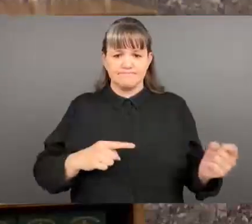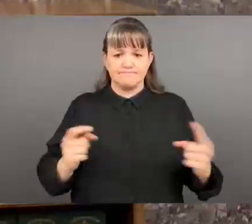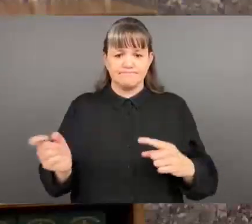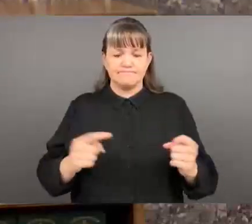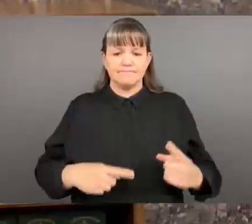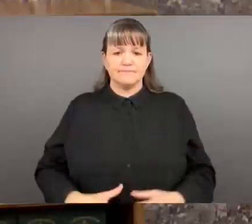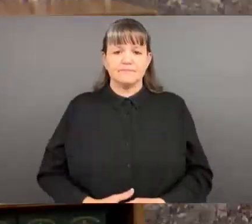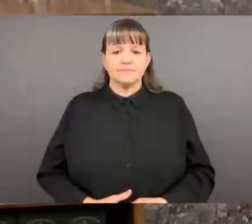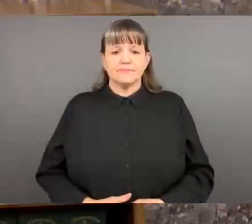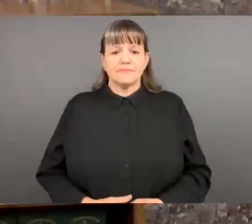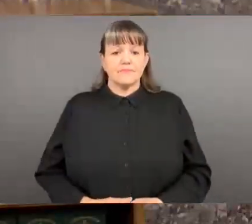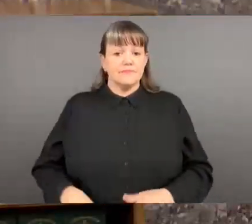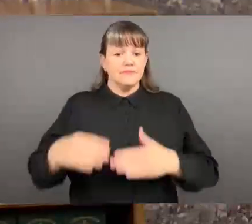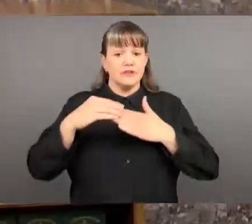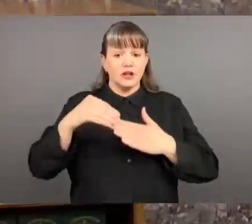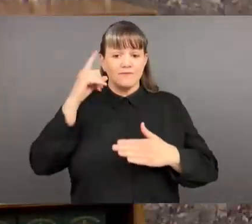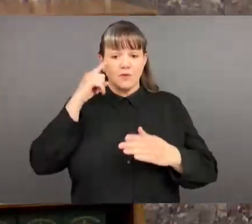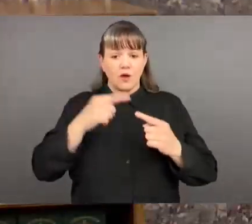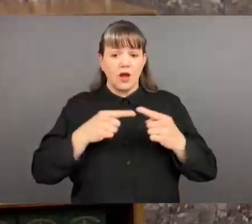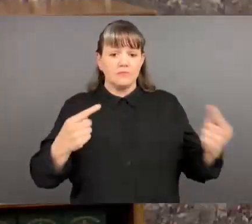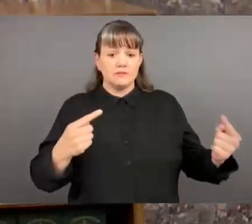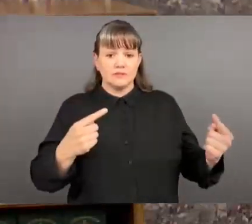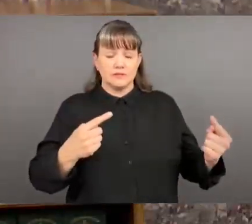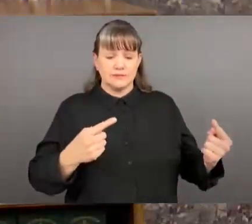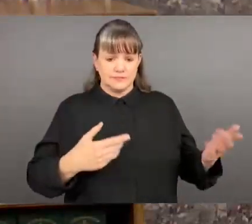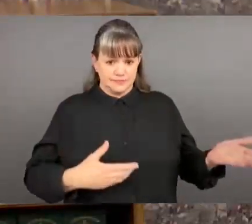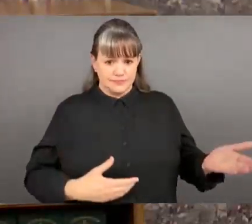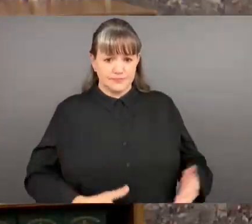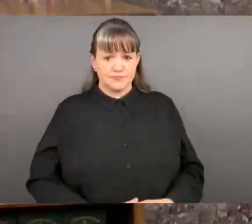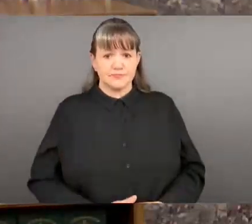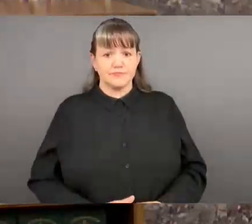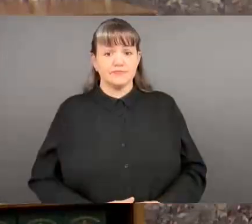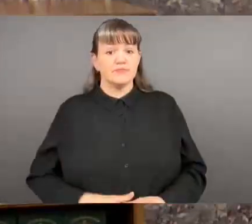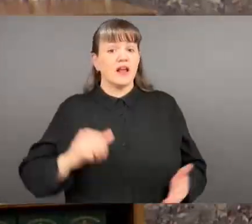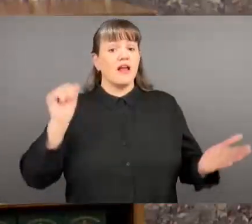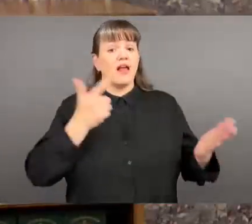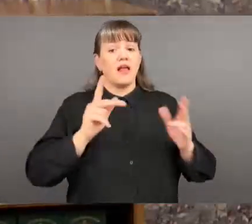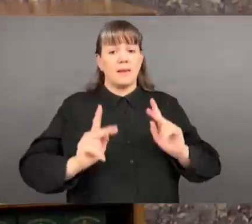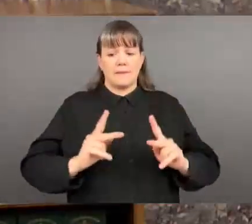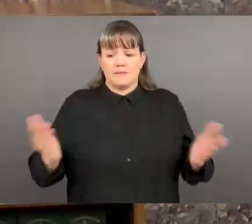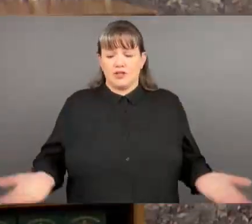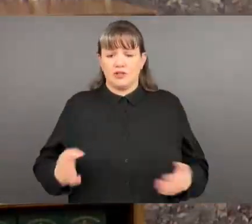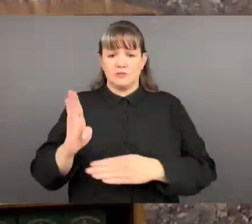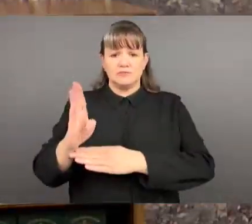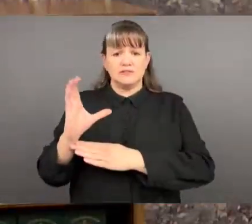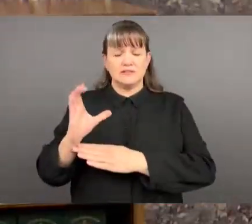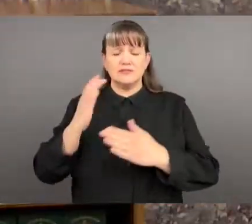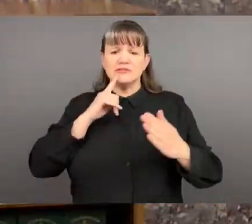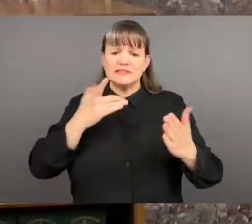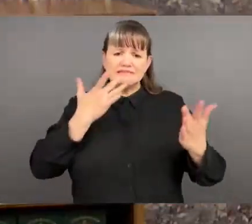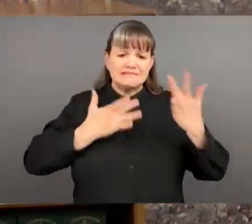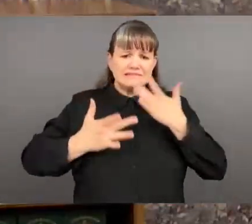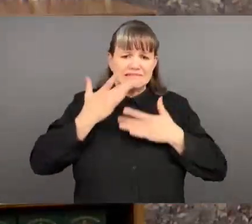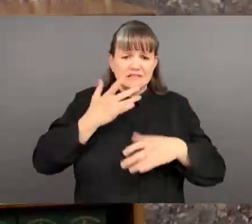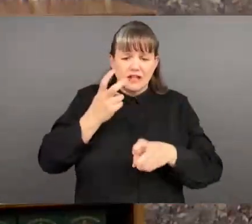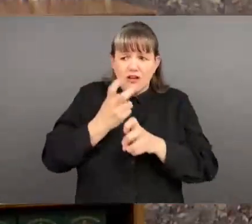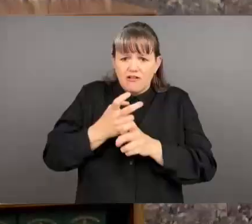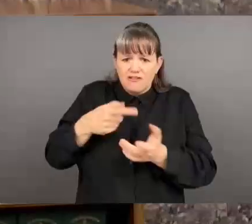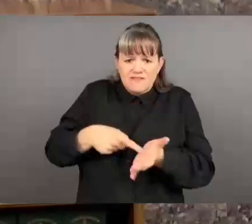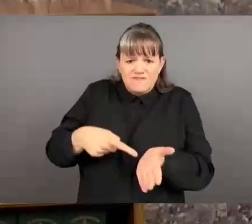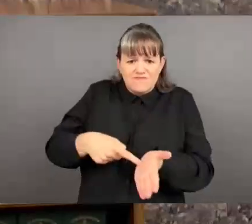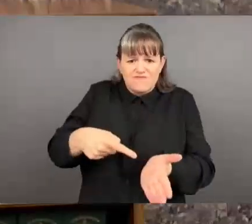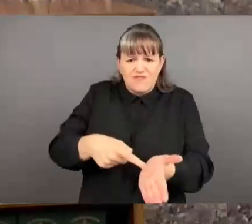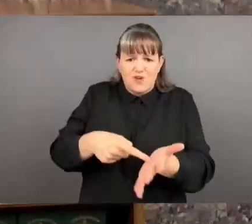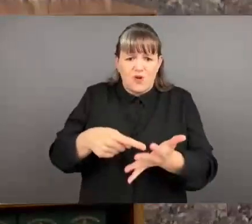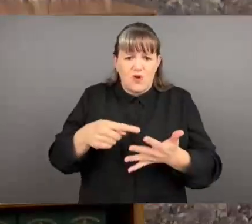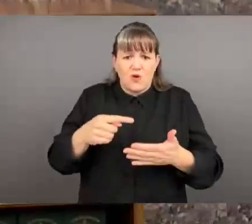huge issue for all British Columbians. British Columbians can just not afford to have another surprise cost just